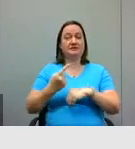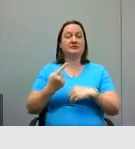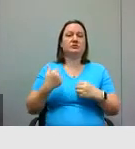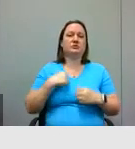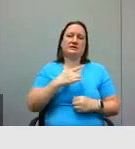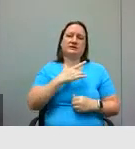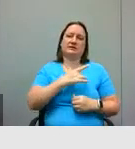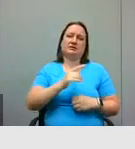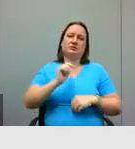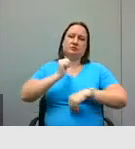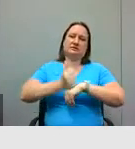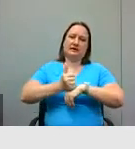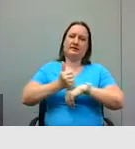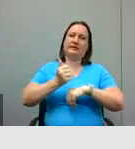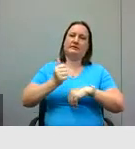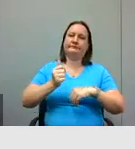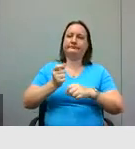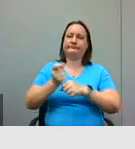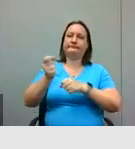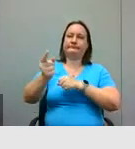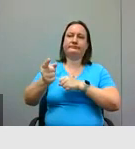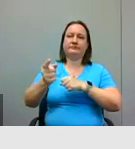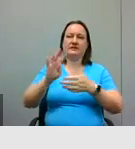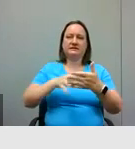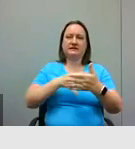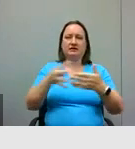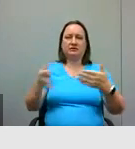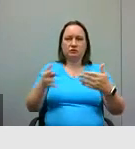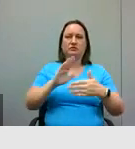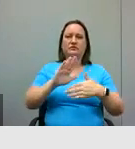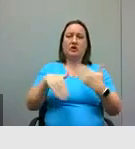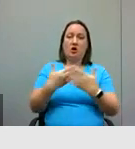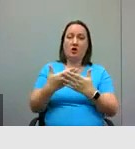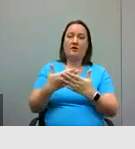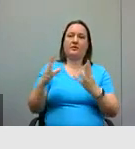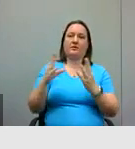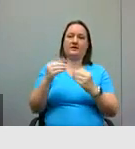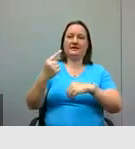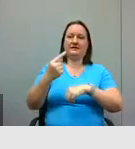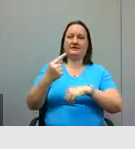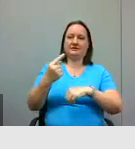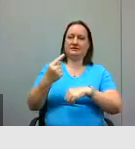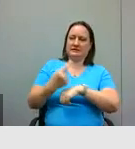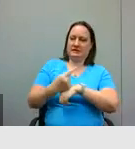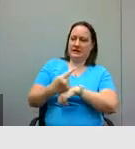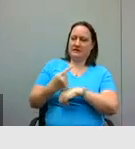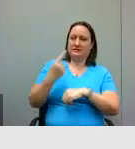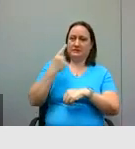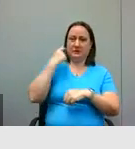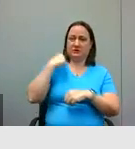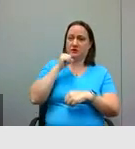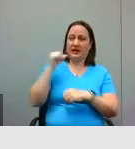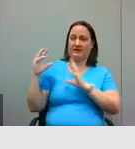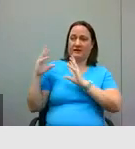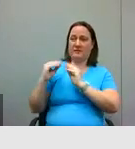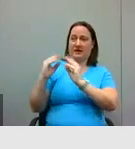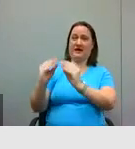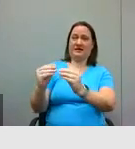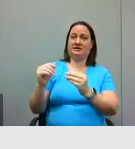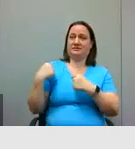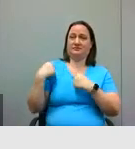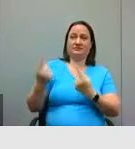also, as far as doing all the meeting dates. And since we haven't met yet at all, should we be prepared to